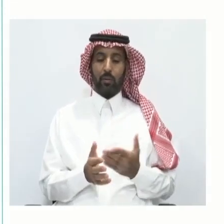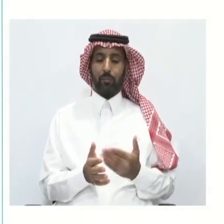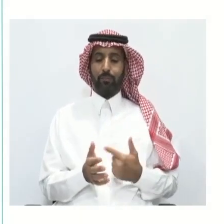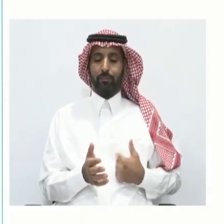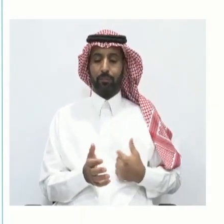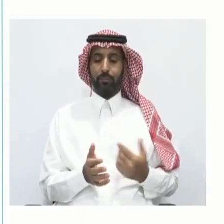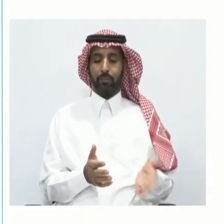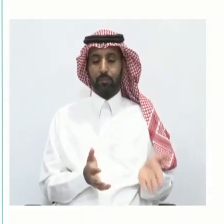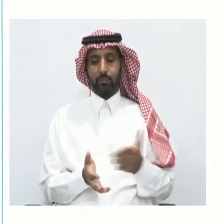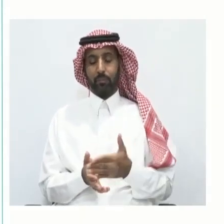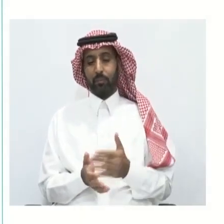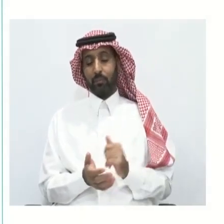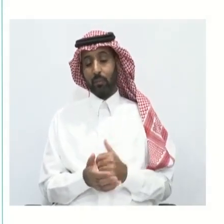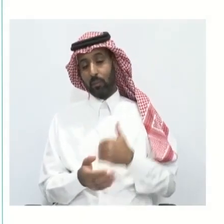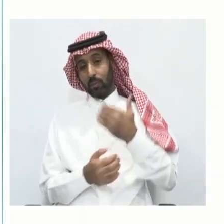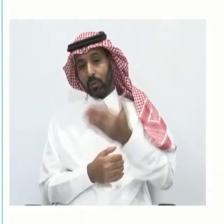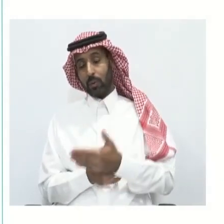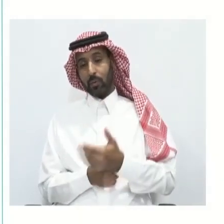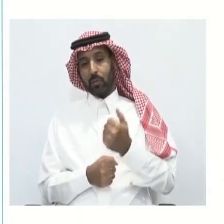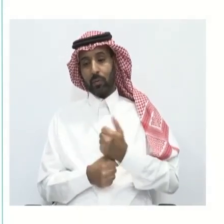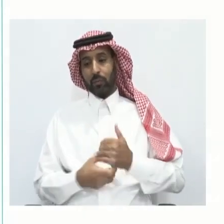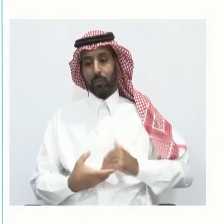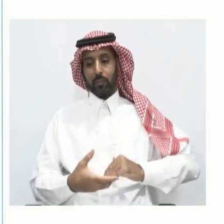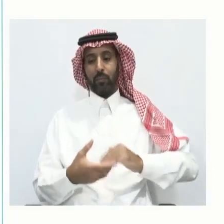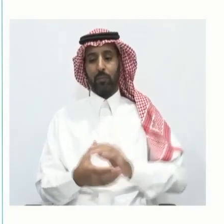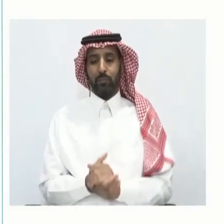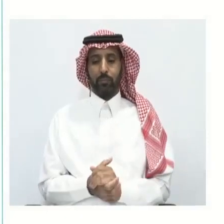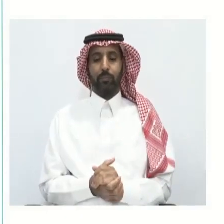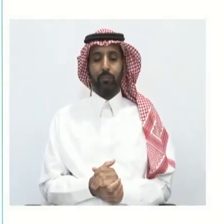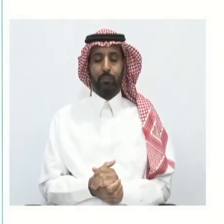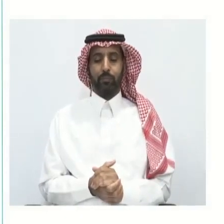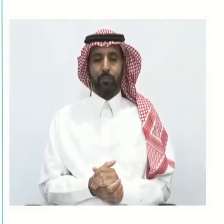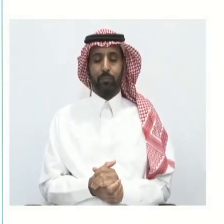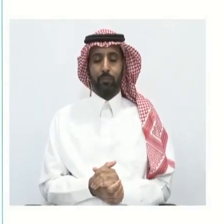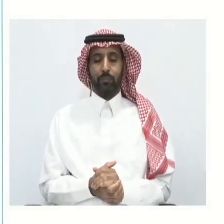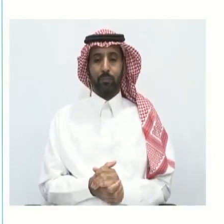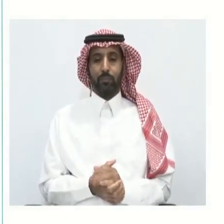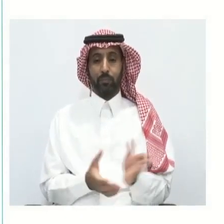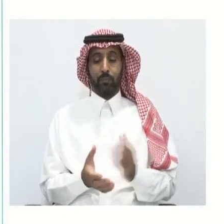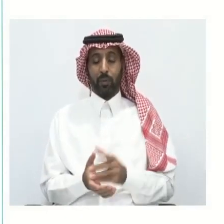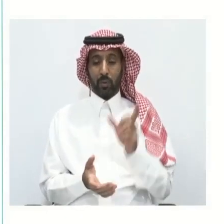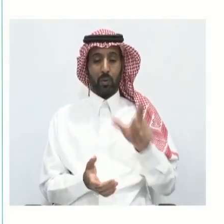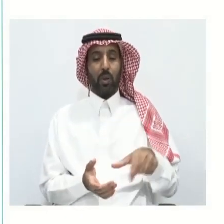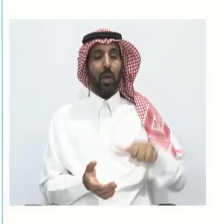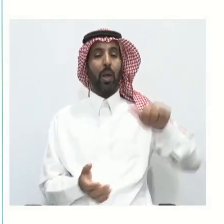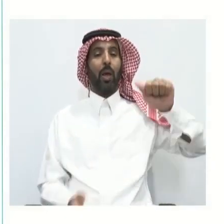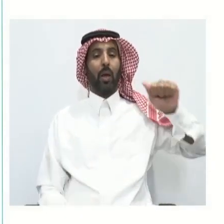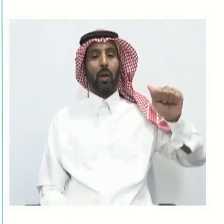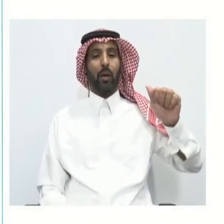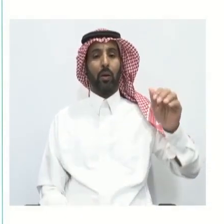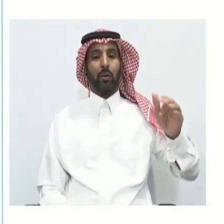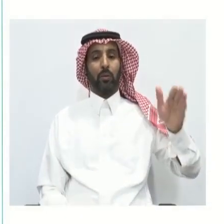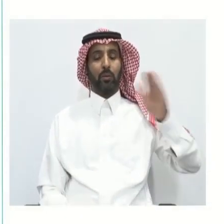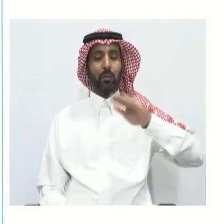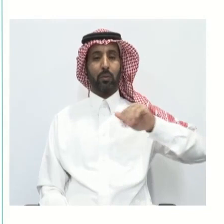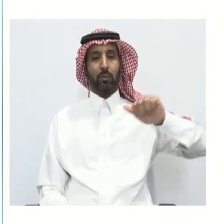are. The adjectives come after the verb to be. The use of the articles a or an